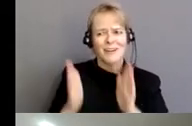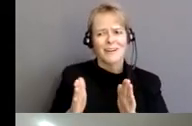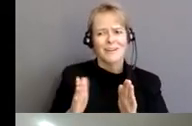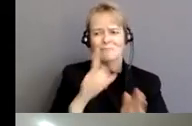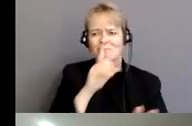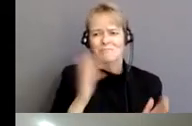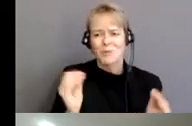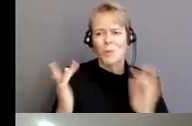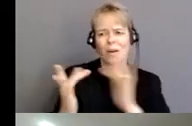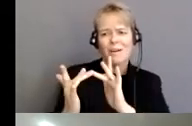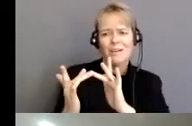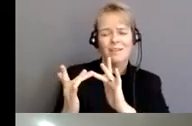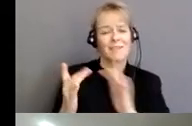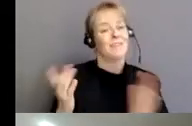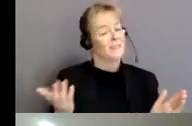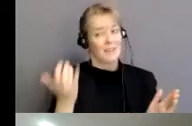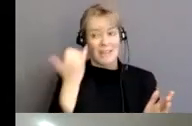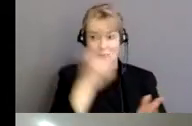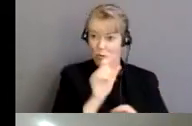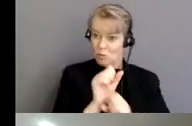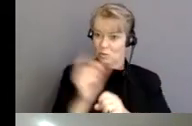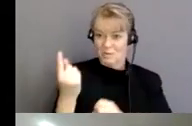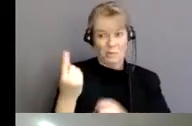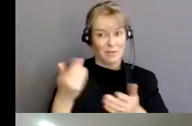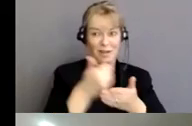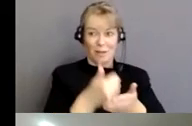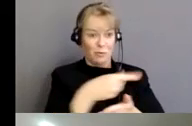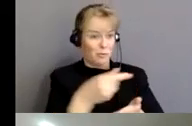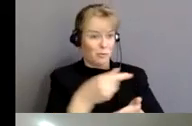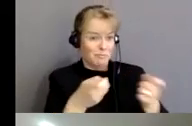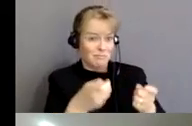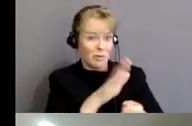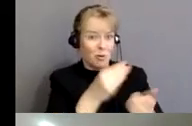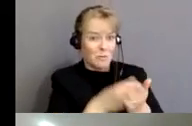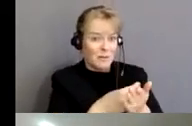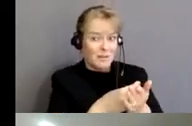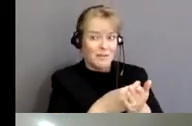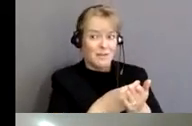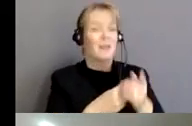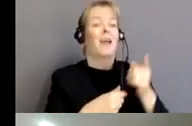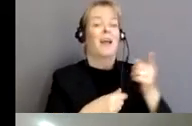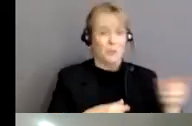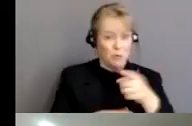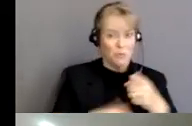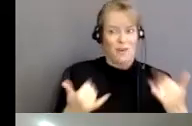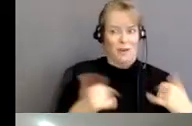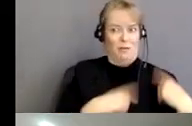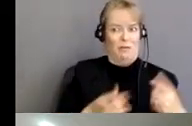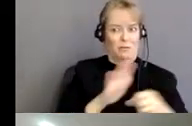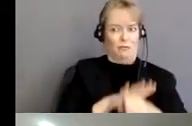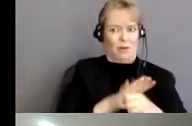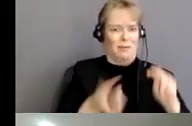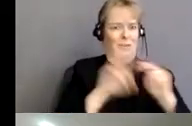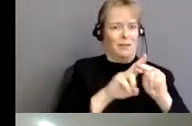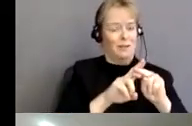with someone and they're helping you manage your finances and you have increased stress level, there's a perfect time to have